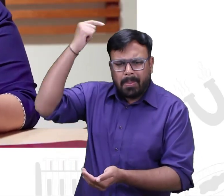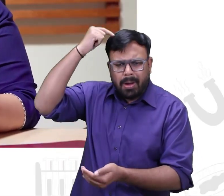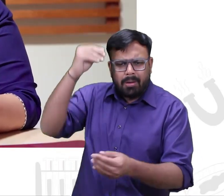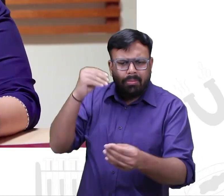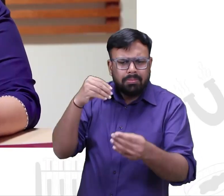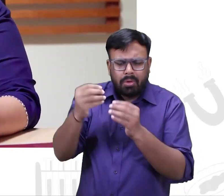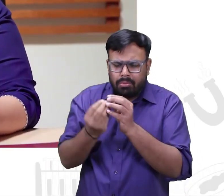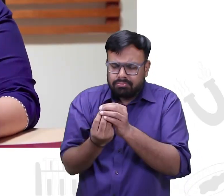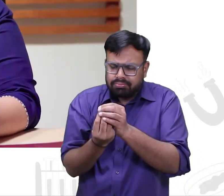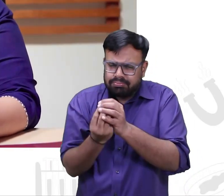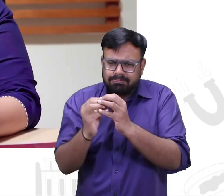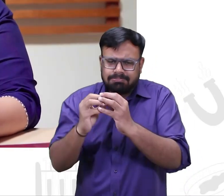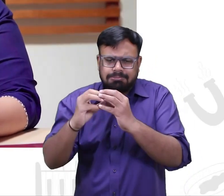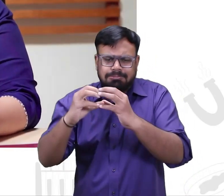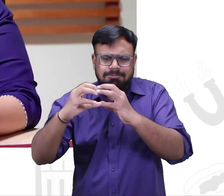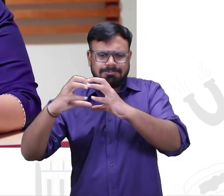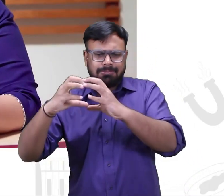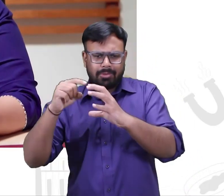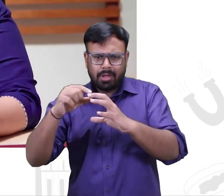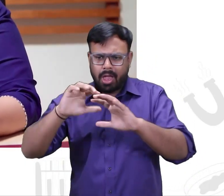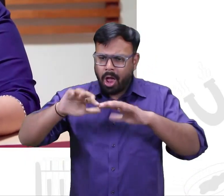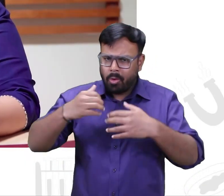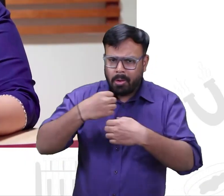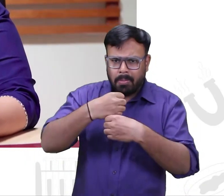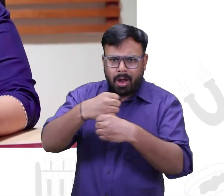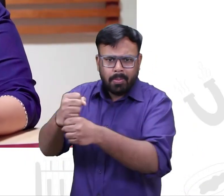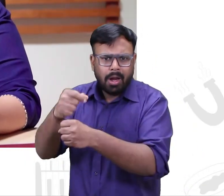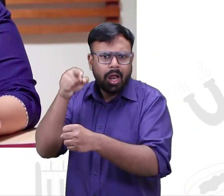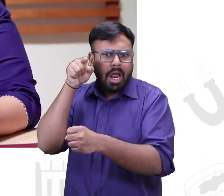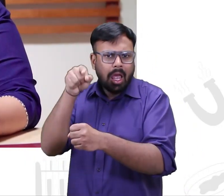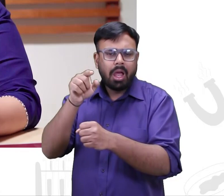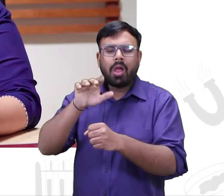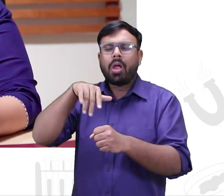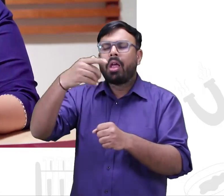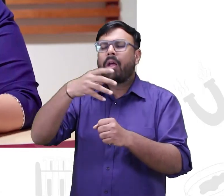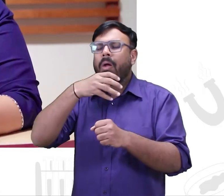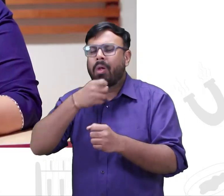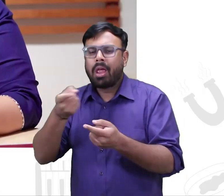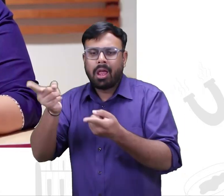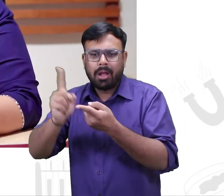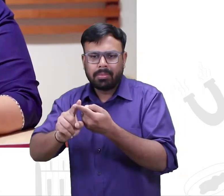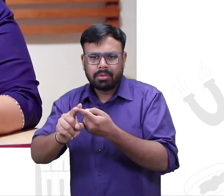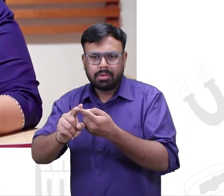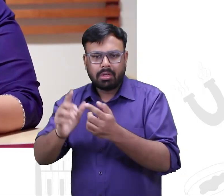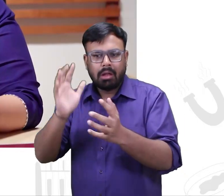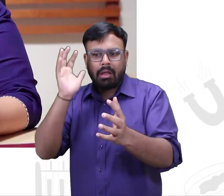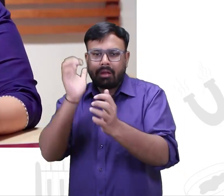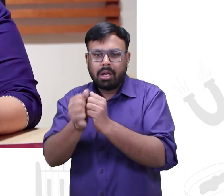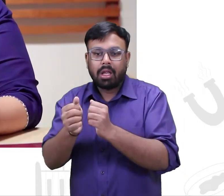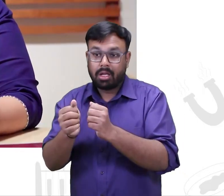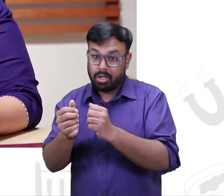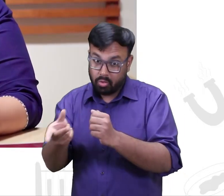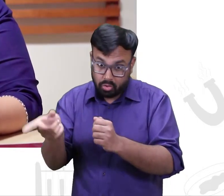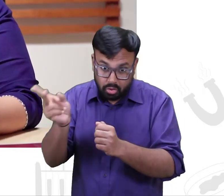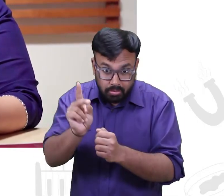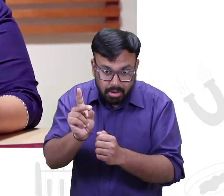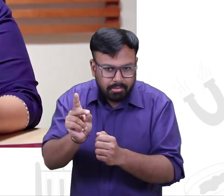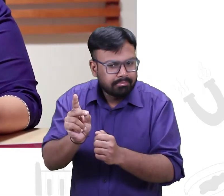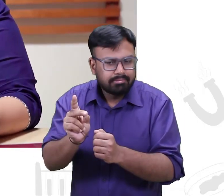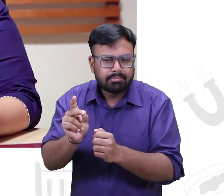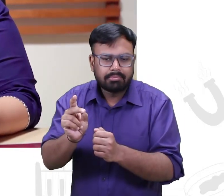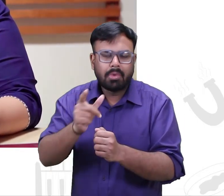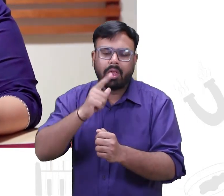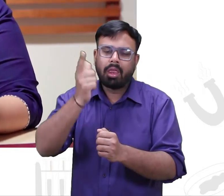embryonic and very, very early postnatal neurons, are remarkably good at regeneration and repair, older neurons in mammals fail to do this. So